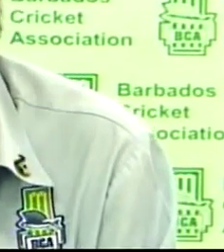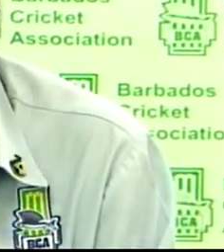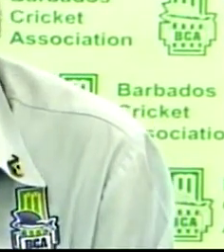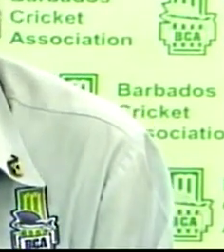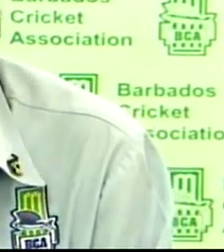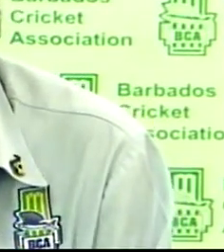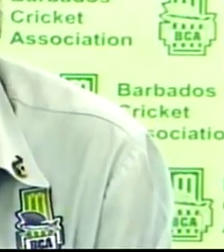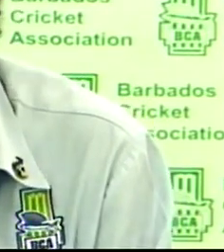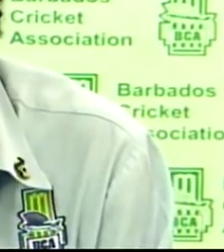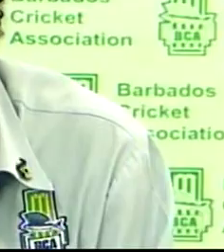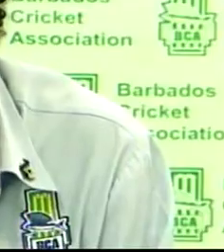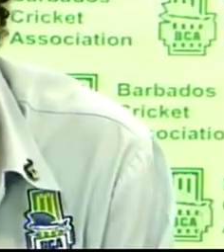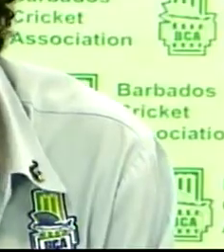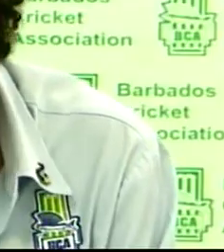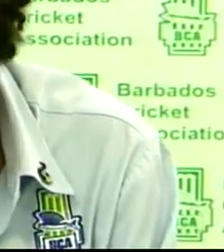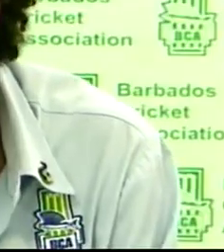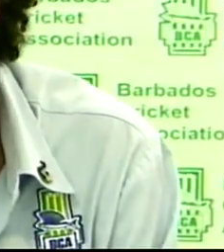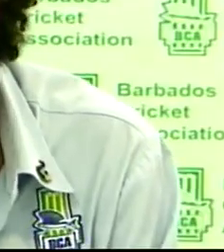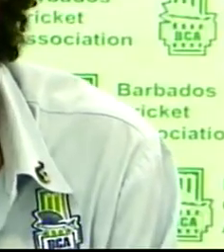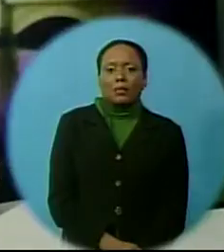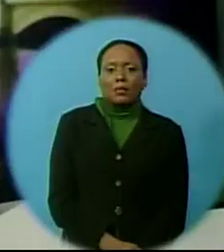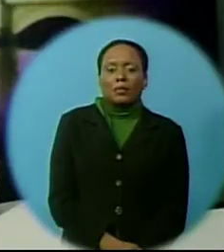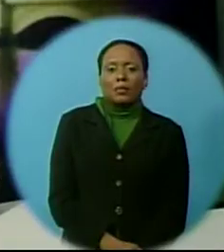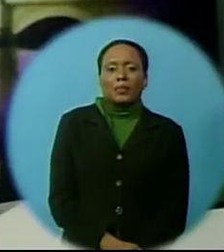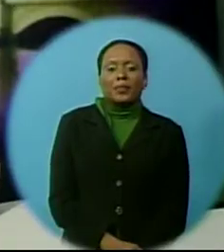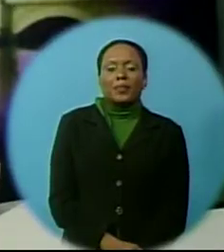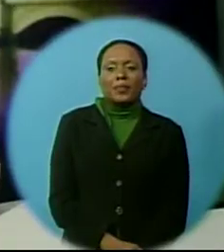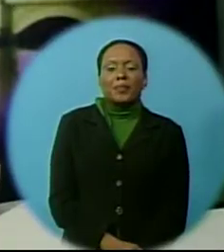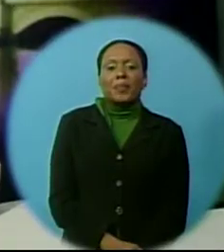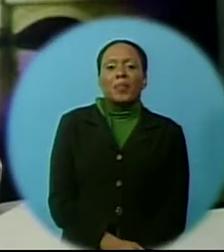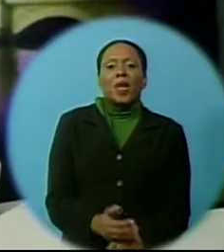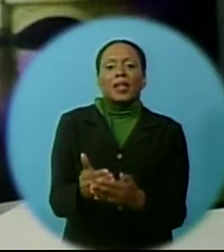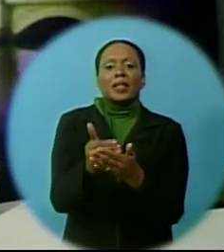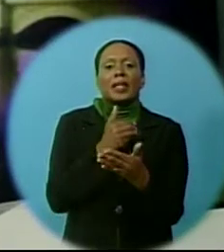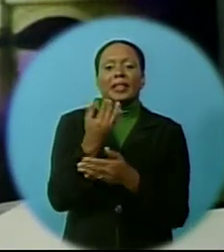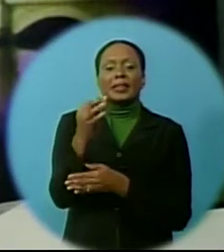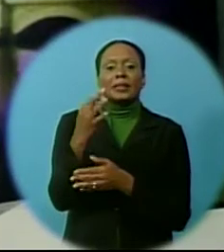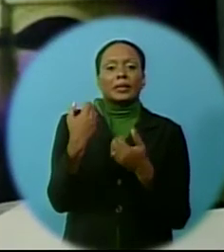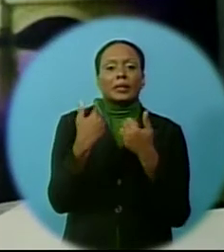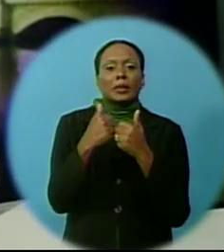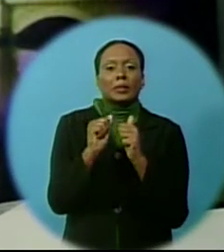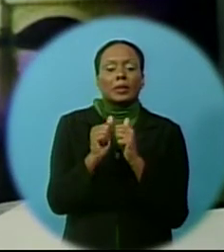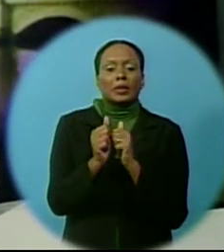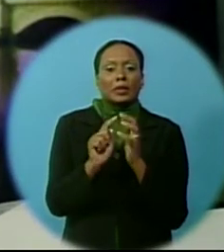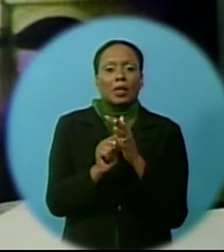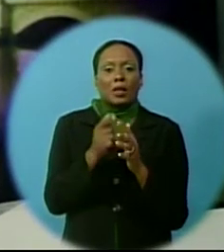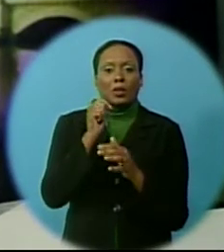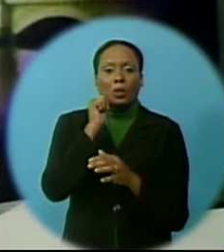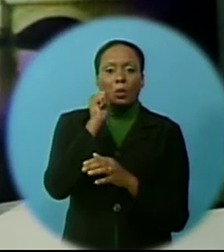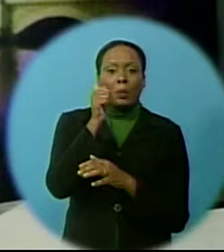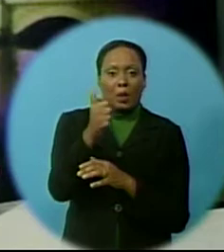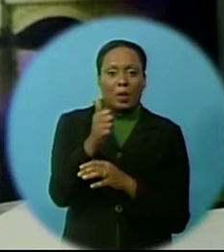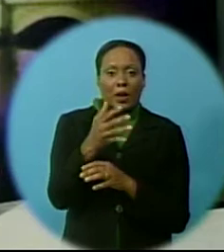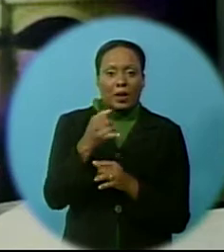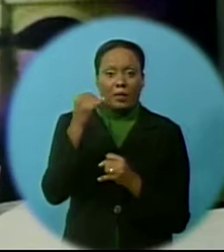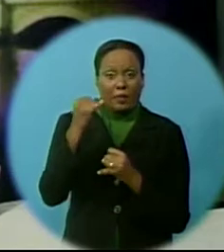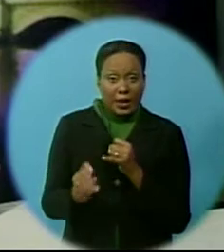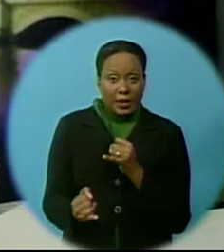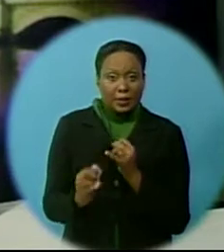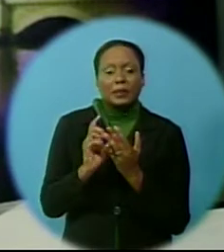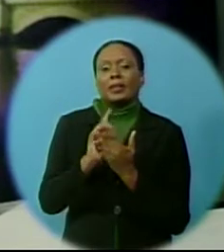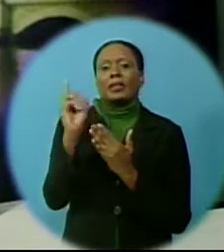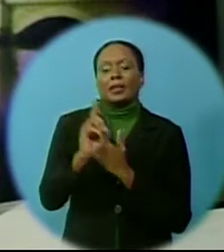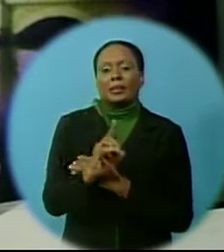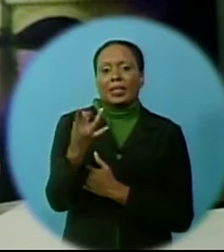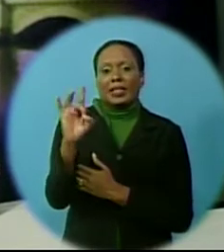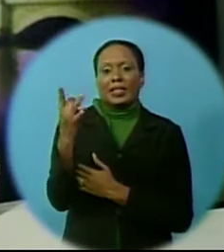to, you know, what is to happen. Well, the under-19 competition bowls off tomorrow with the final schedule for